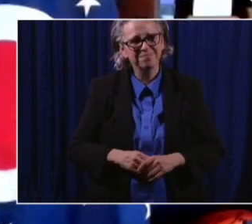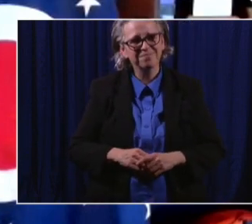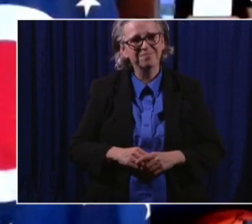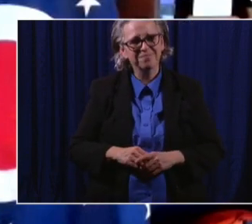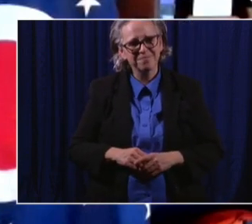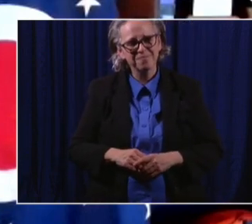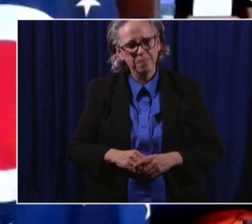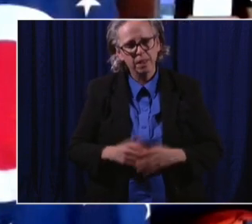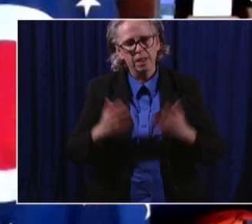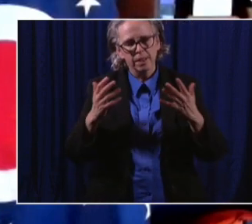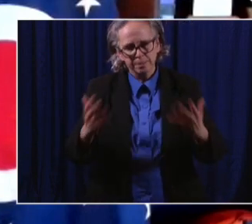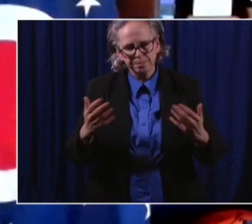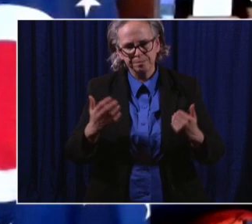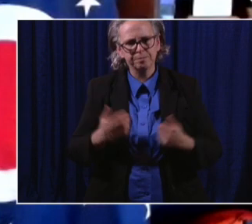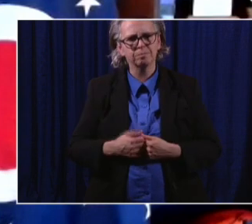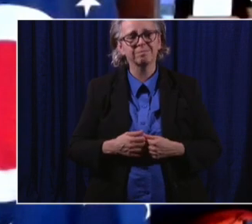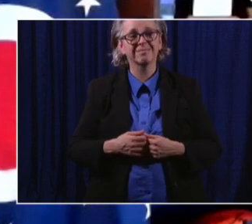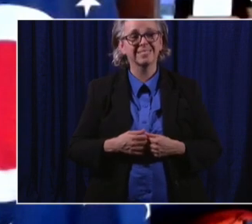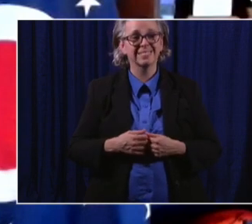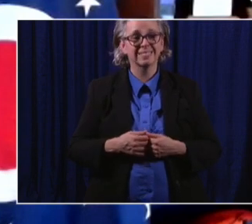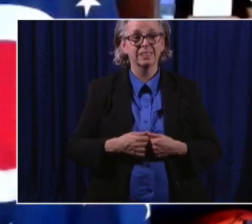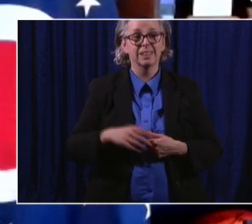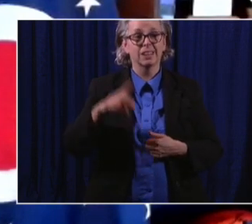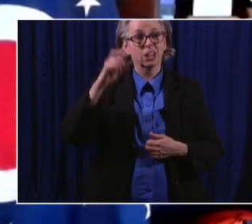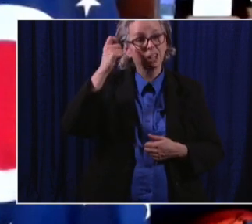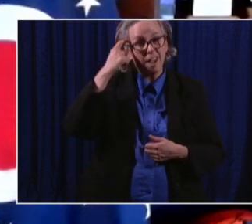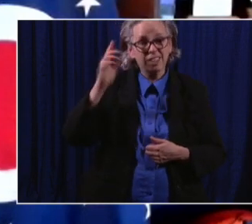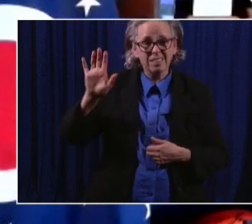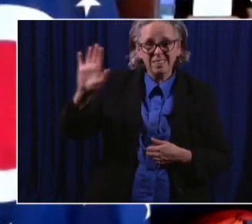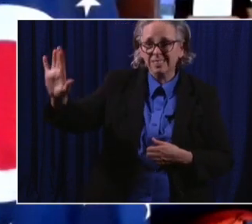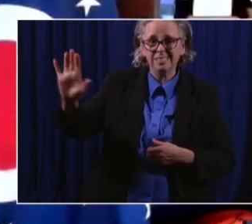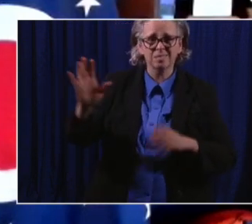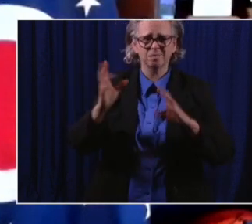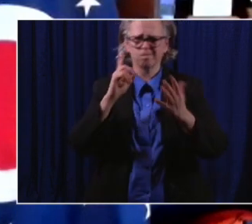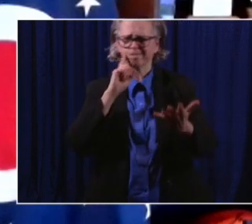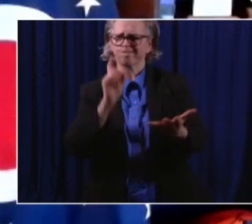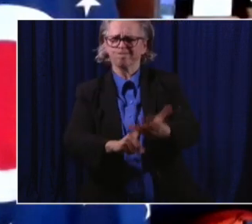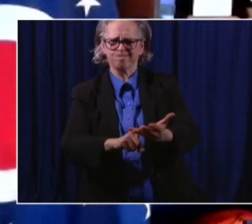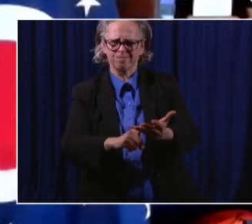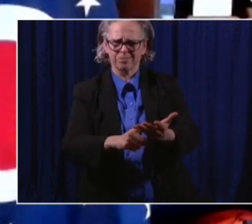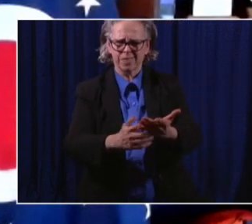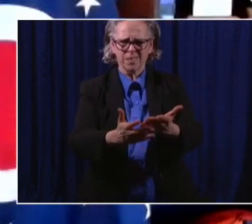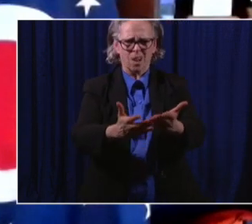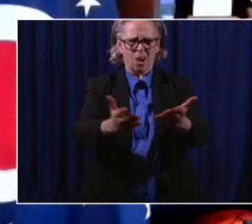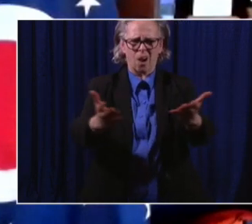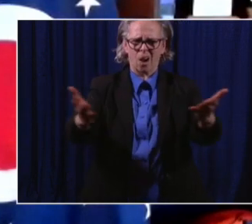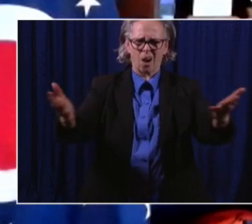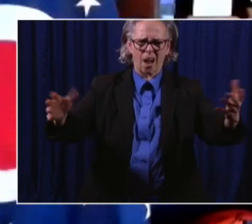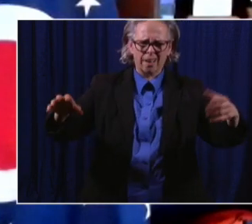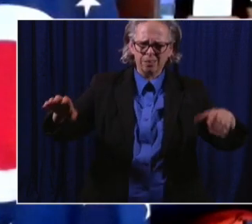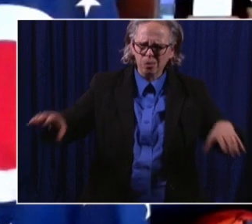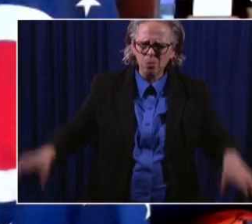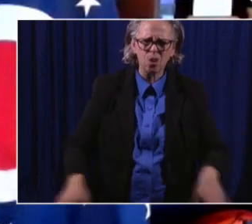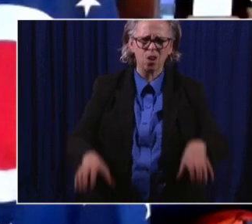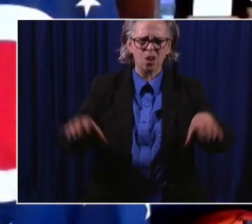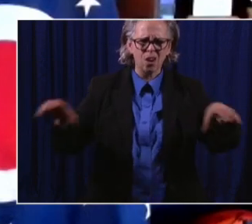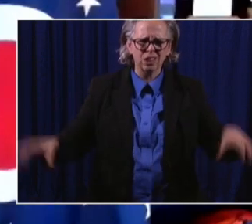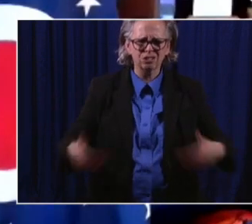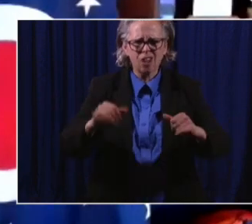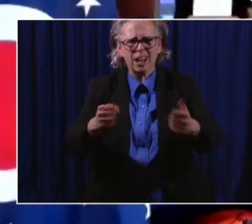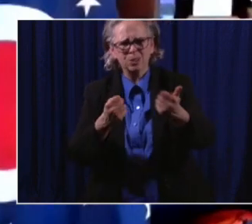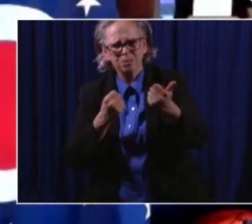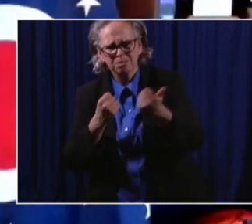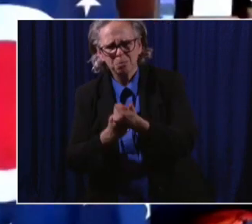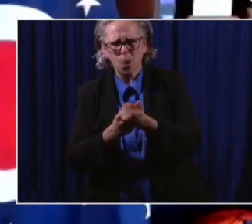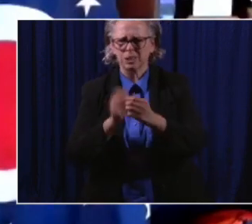Governor, the acknowledgement of the work that's being done to pull together some of the efforts around small business. I would like to